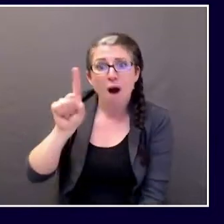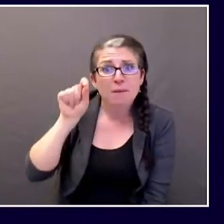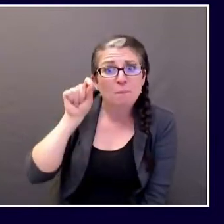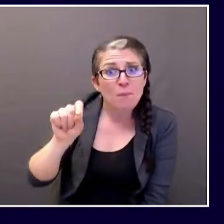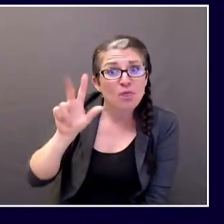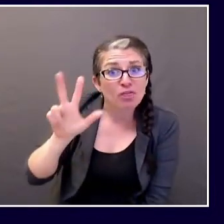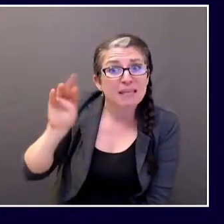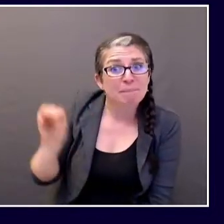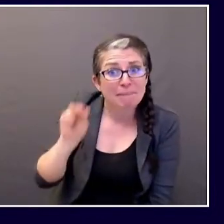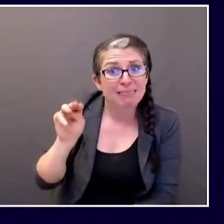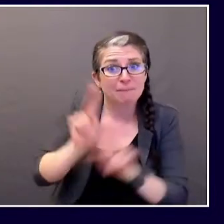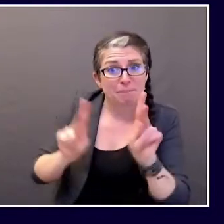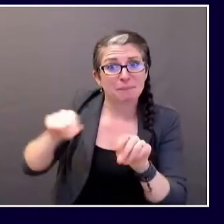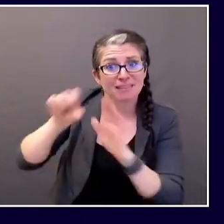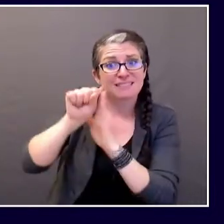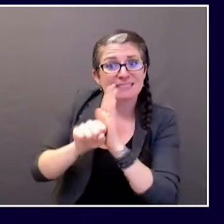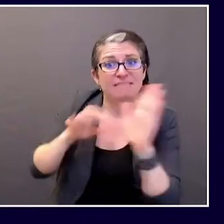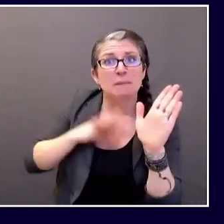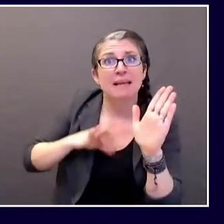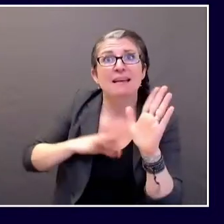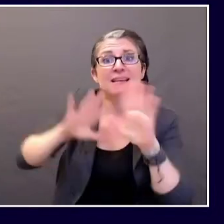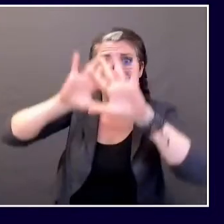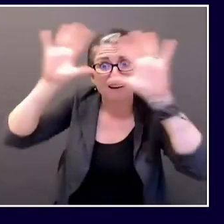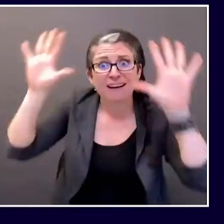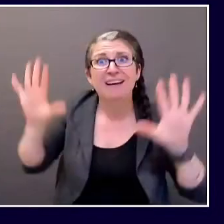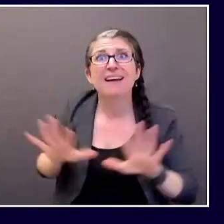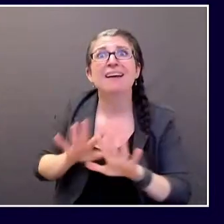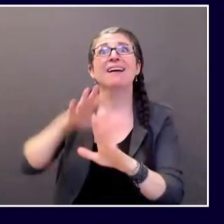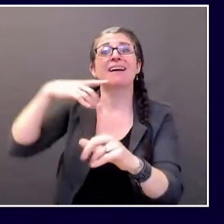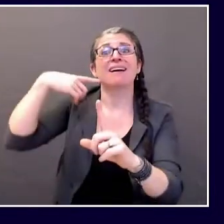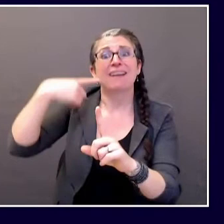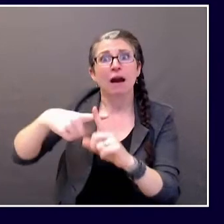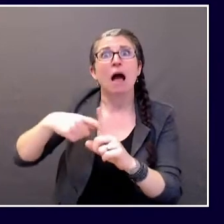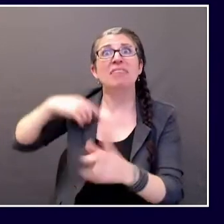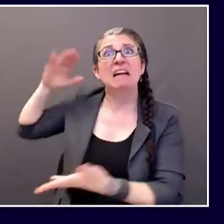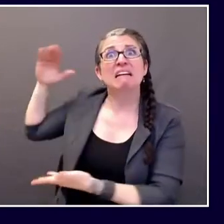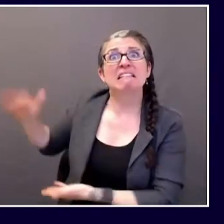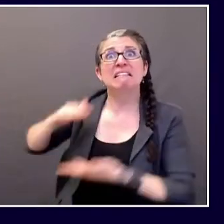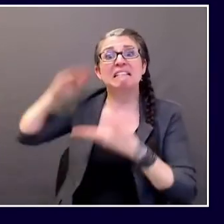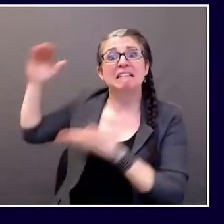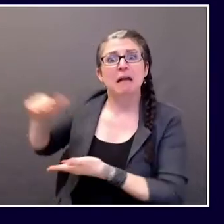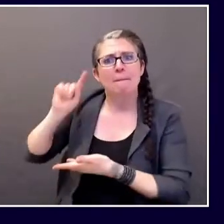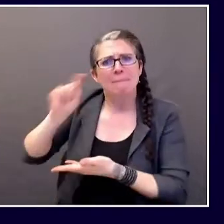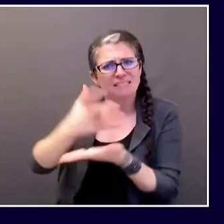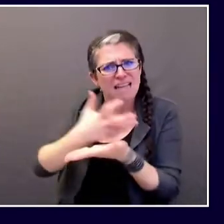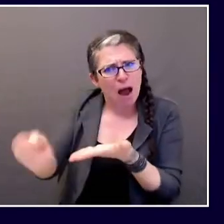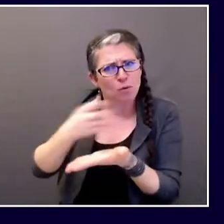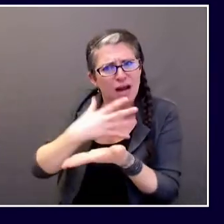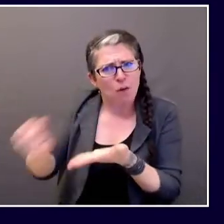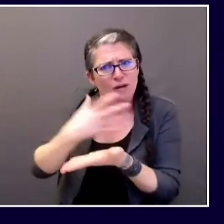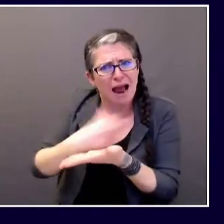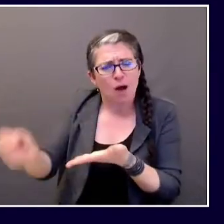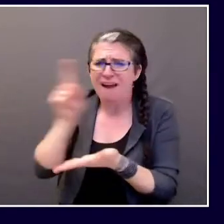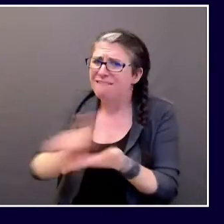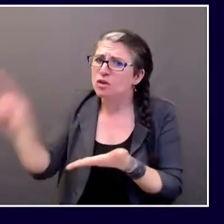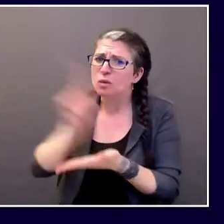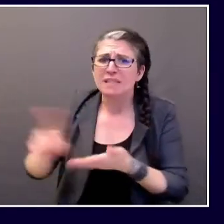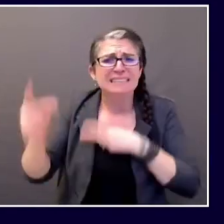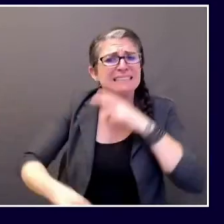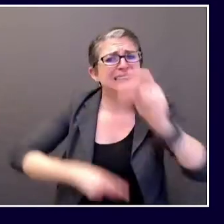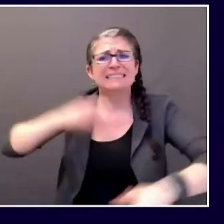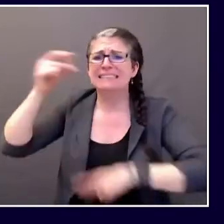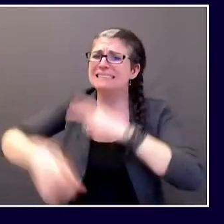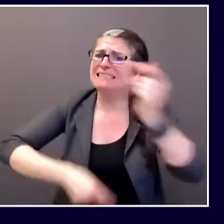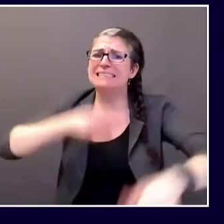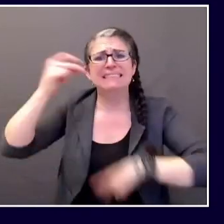proceed and use up the supply that we get every single day or at the beginning of every week. If vaccine is coming in the door into the